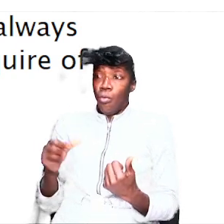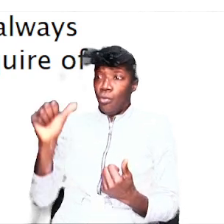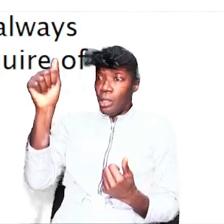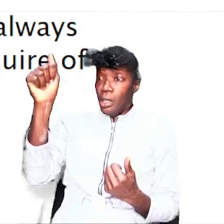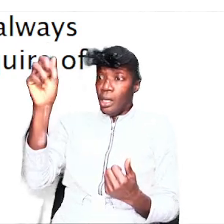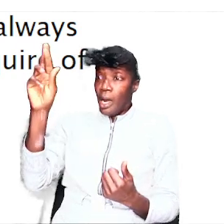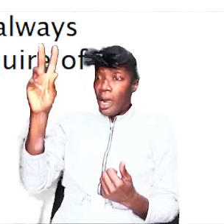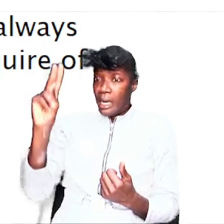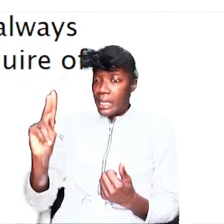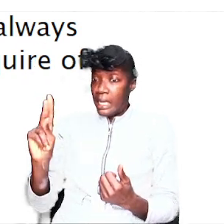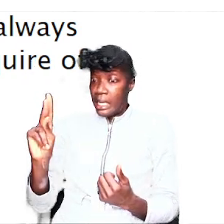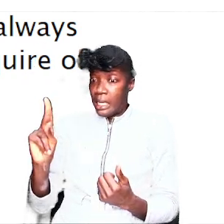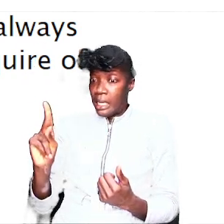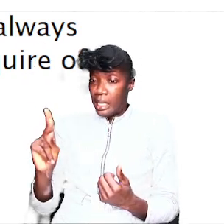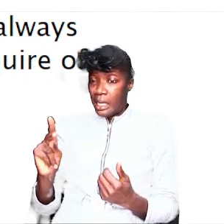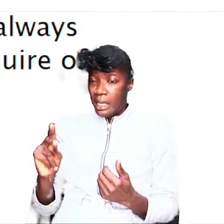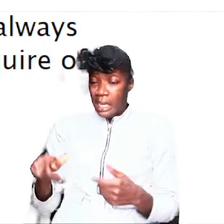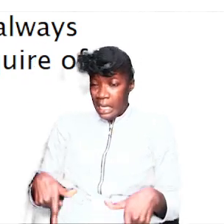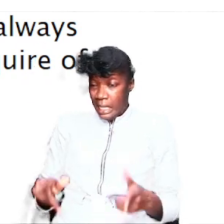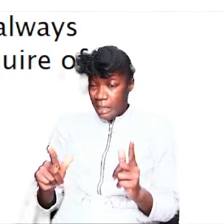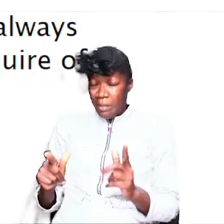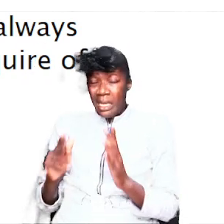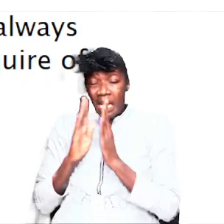inquire of God.